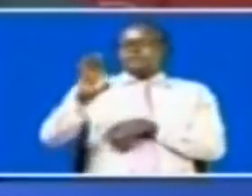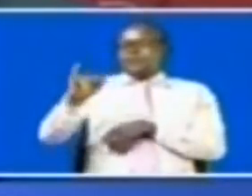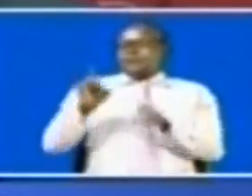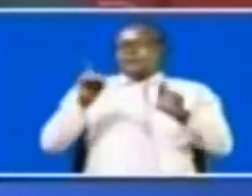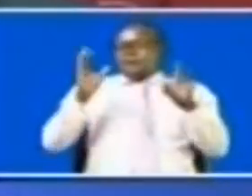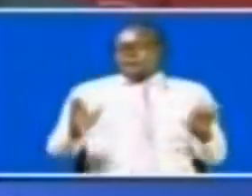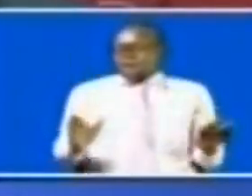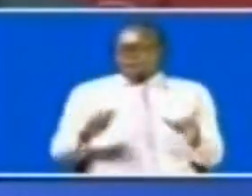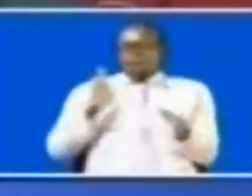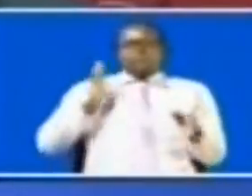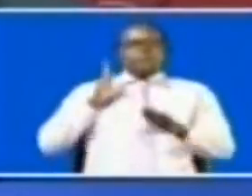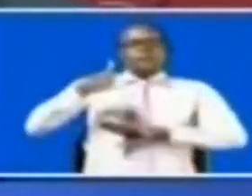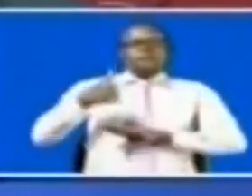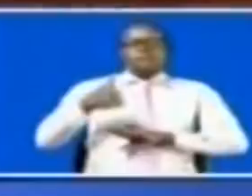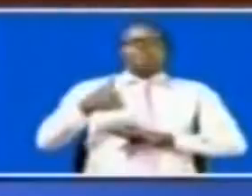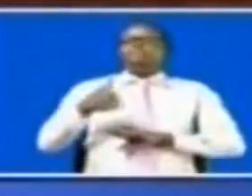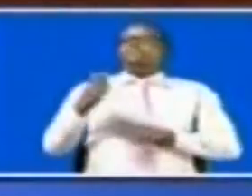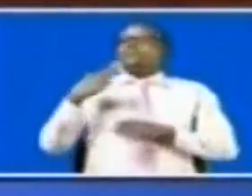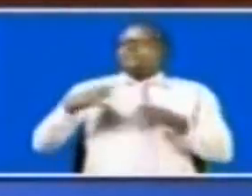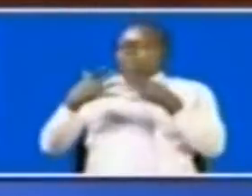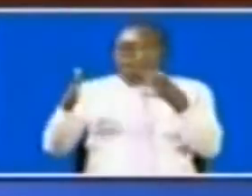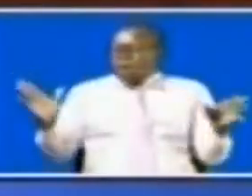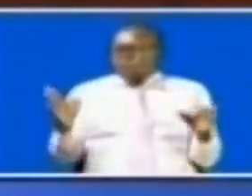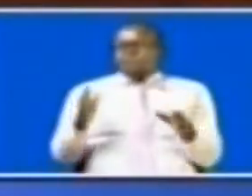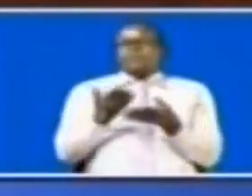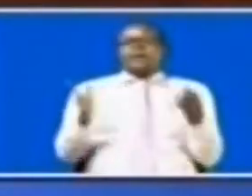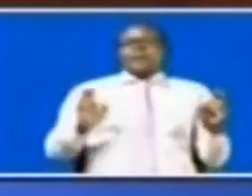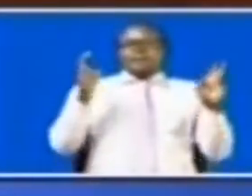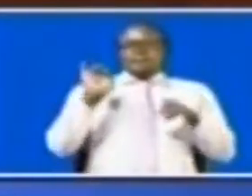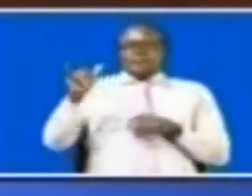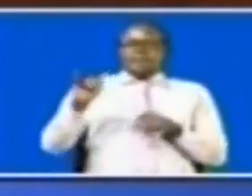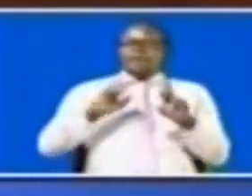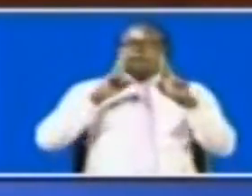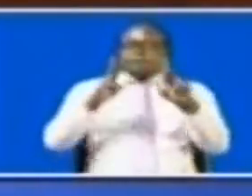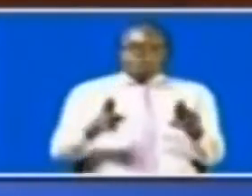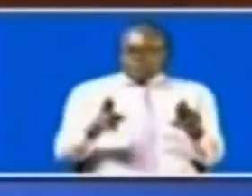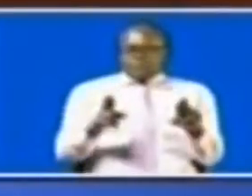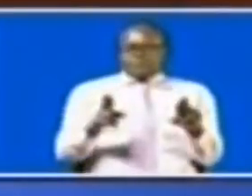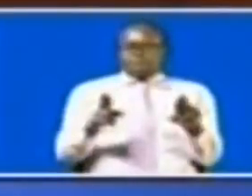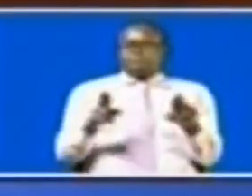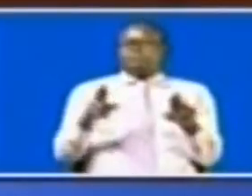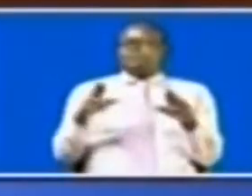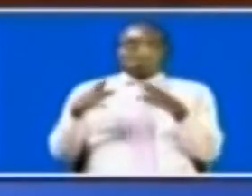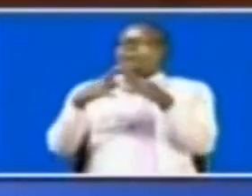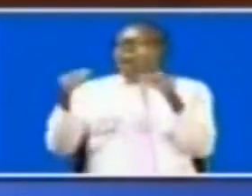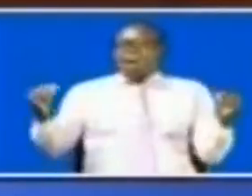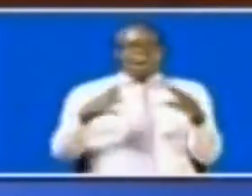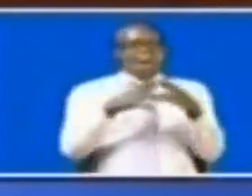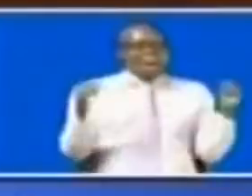force, enforced disappearances. Any matter that was reported of